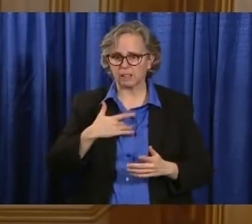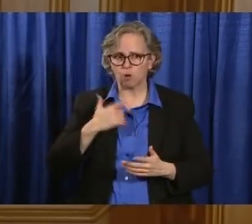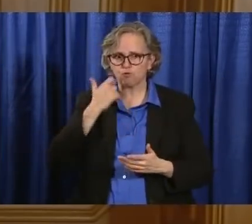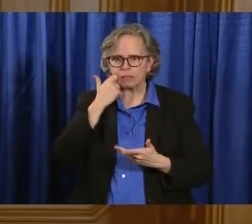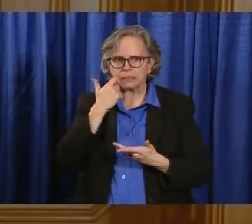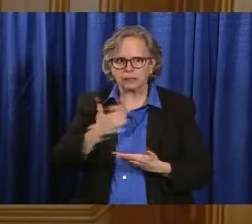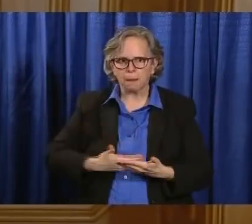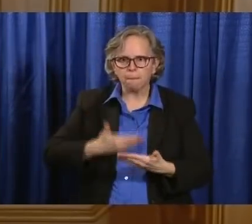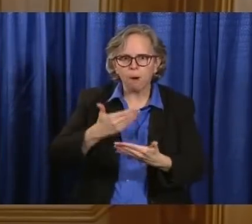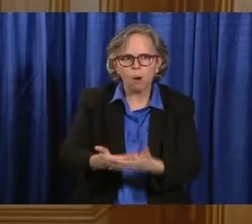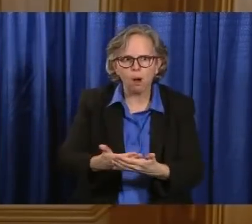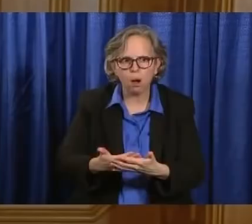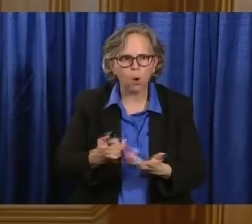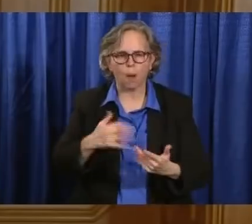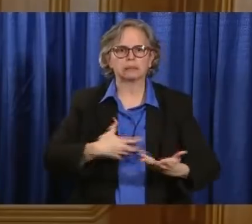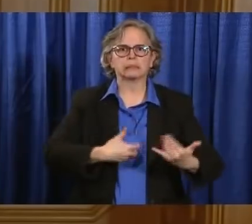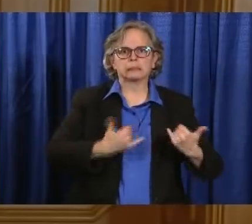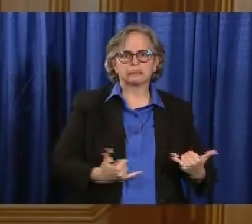pregnant now.